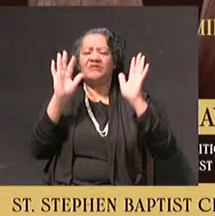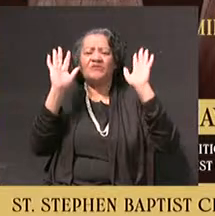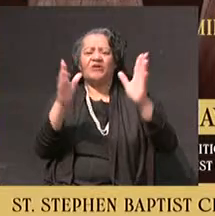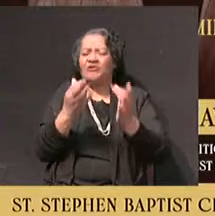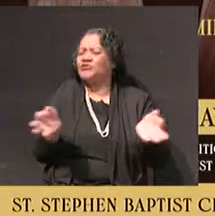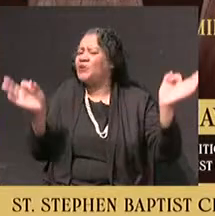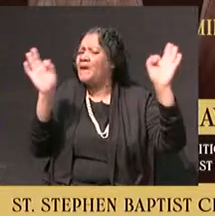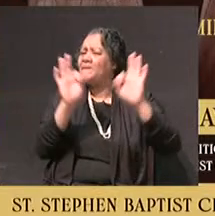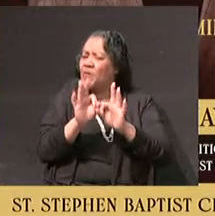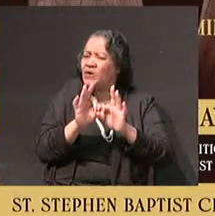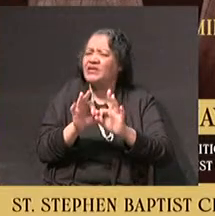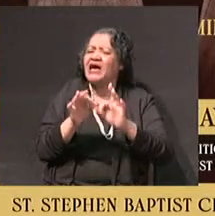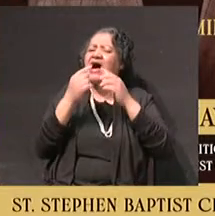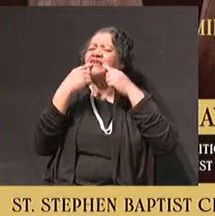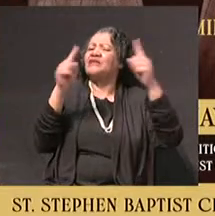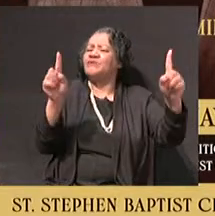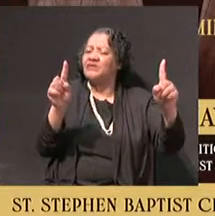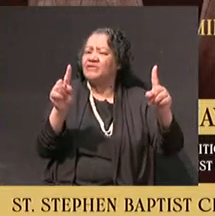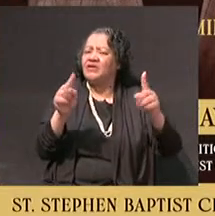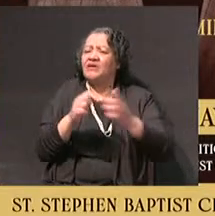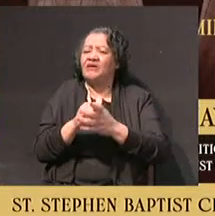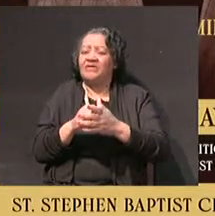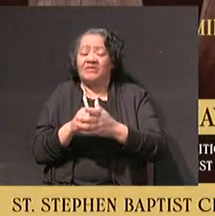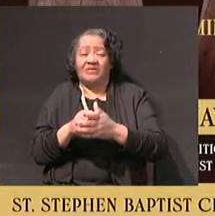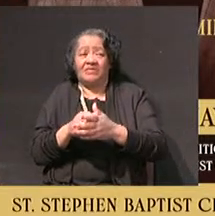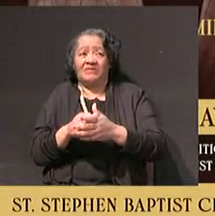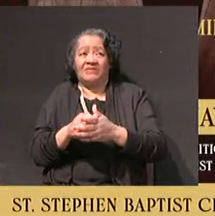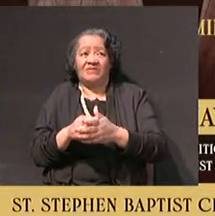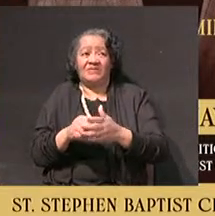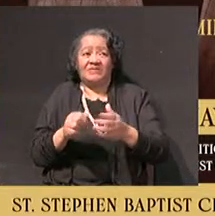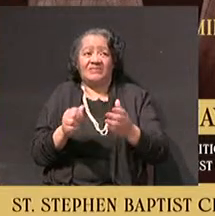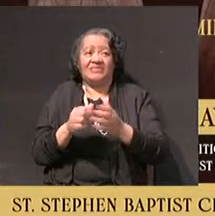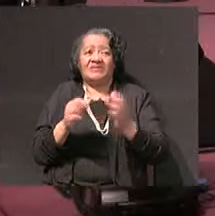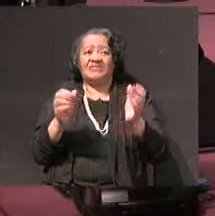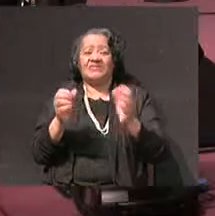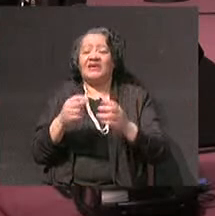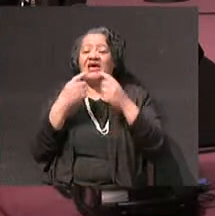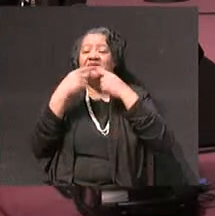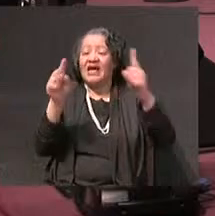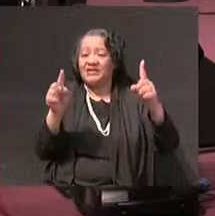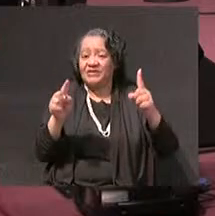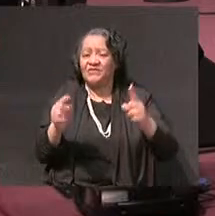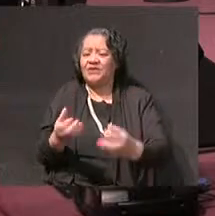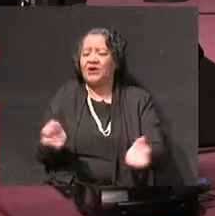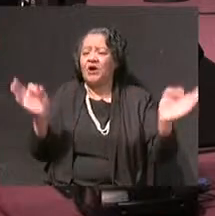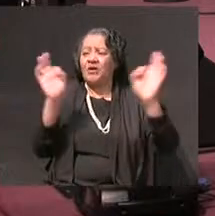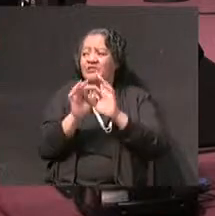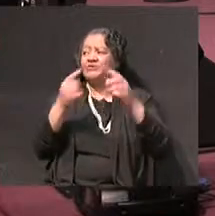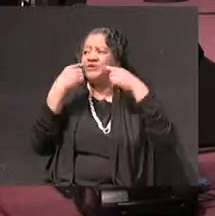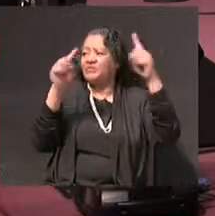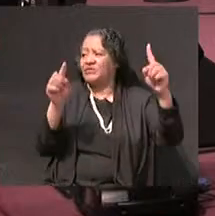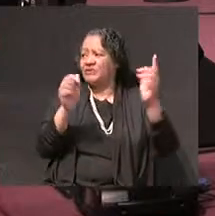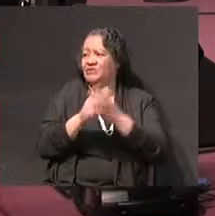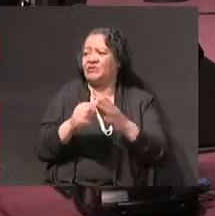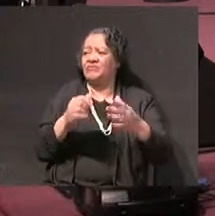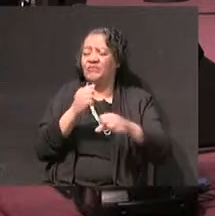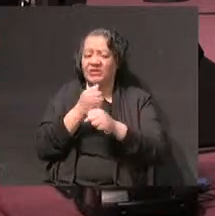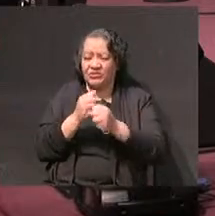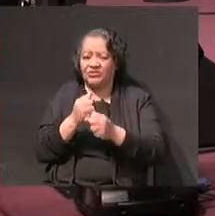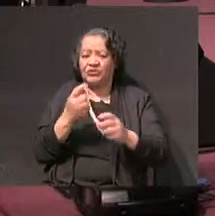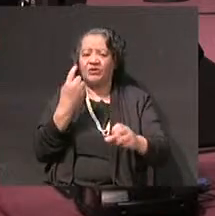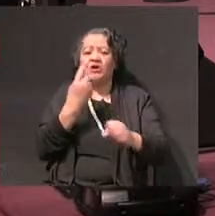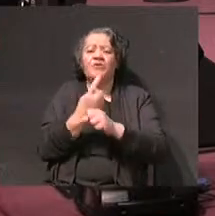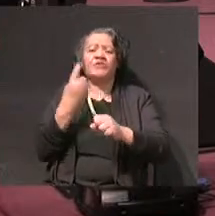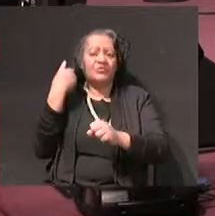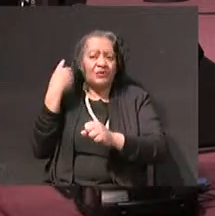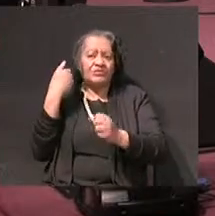significant announcement that had a lot of zeros at the end of that announcement. There was a significant announcement made last